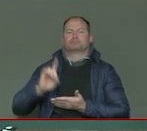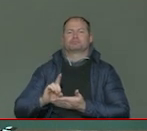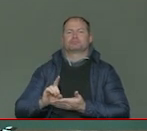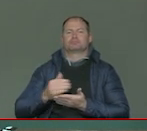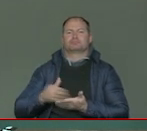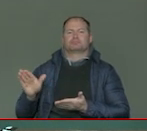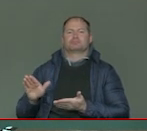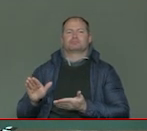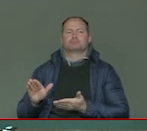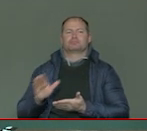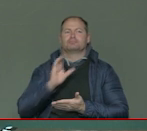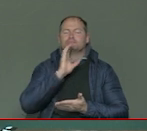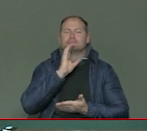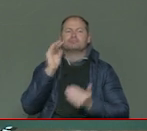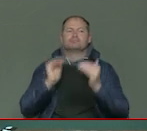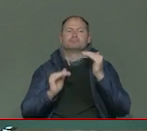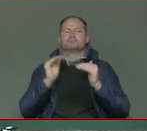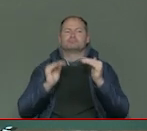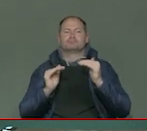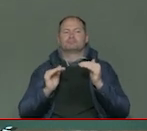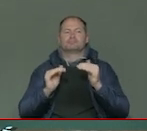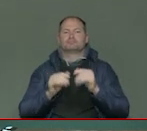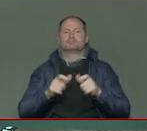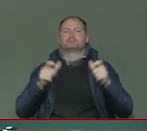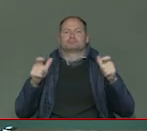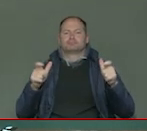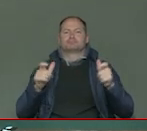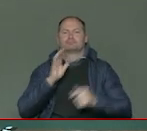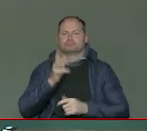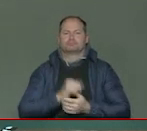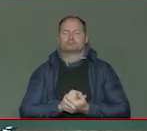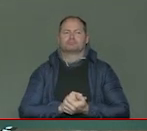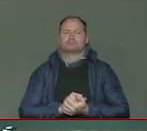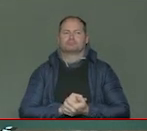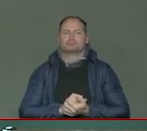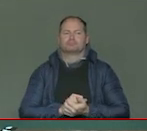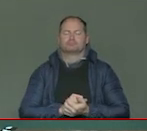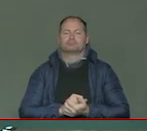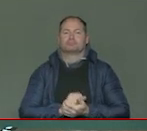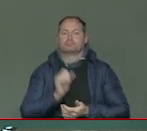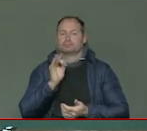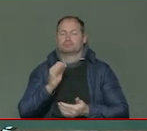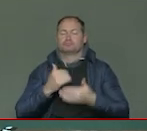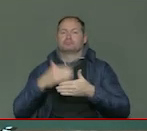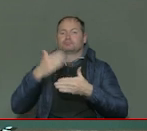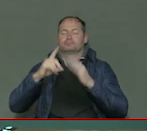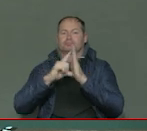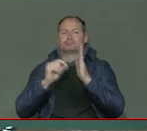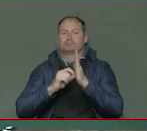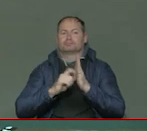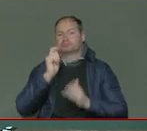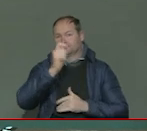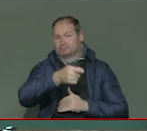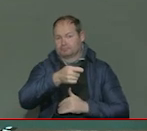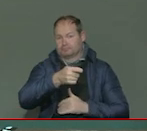out, it means my balance will increase. So if I have a post-dated payment, I will add that to